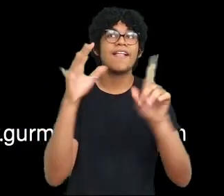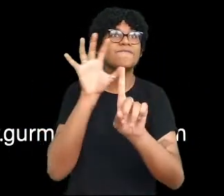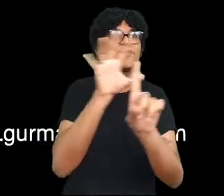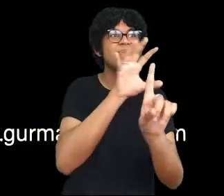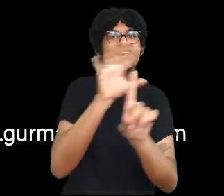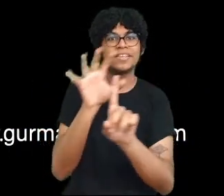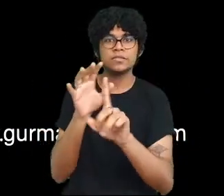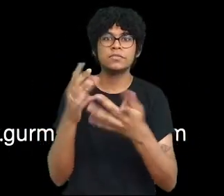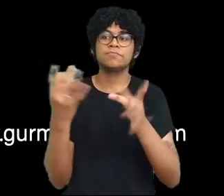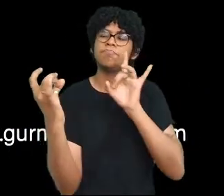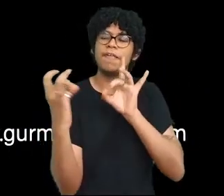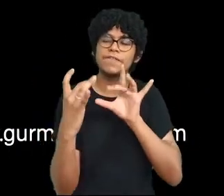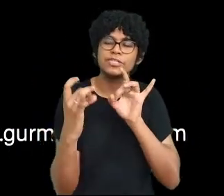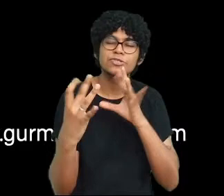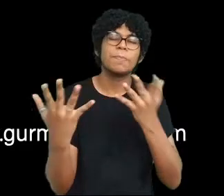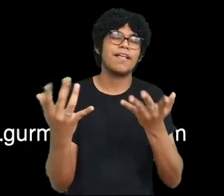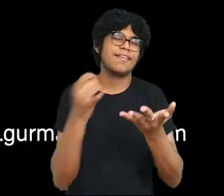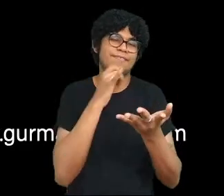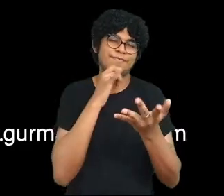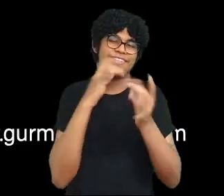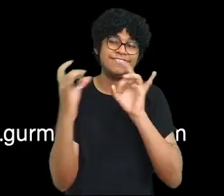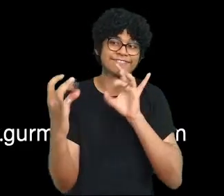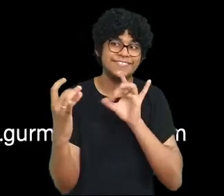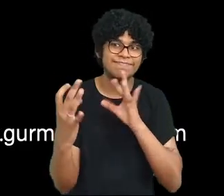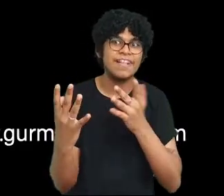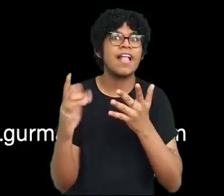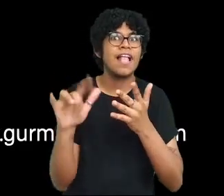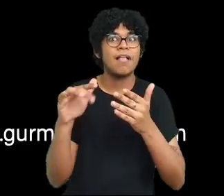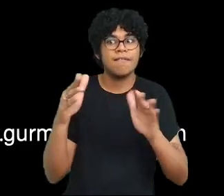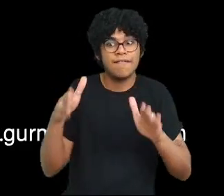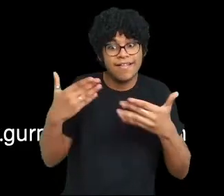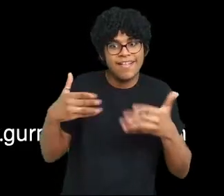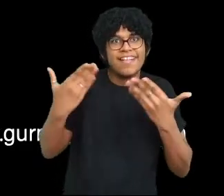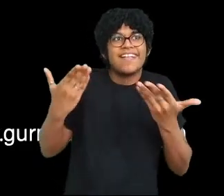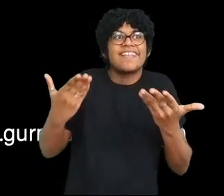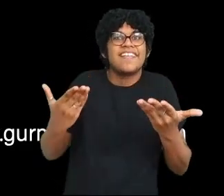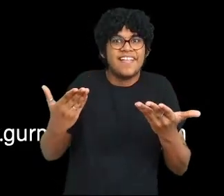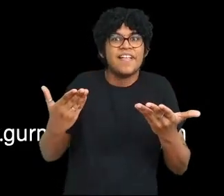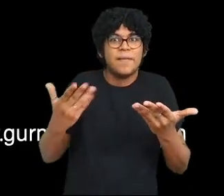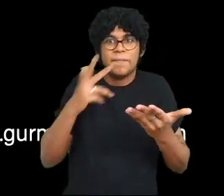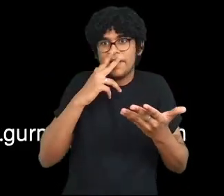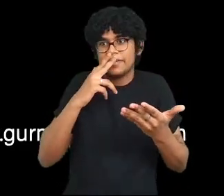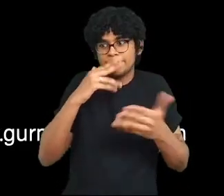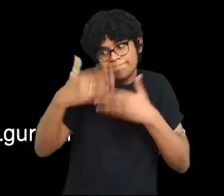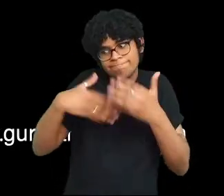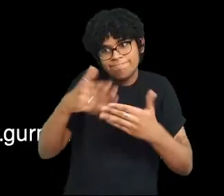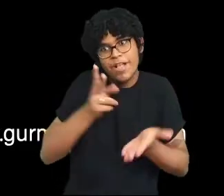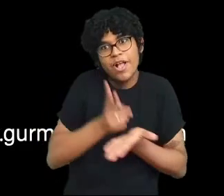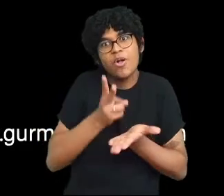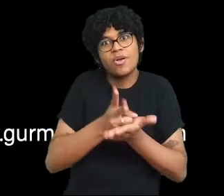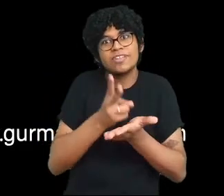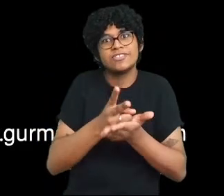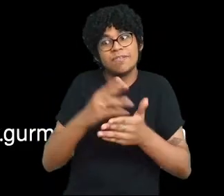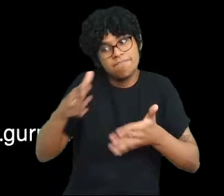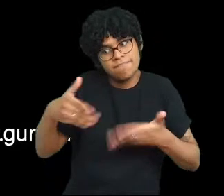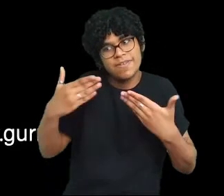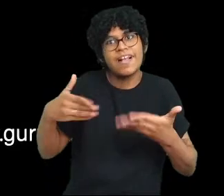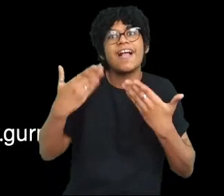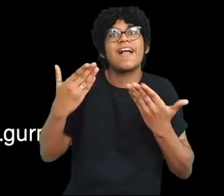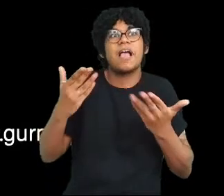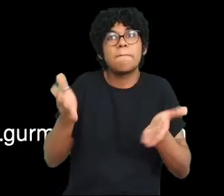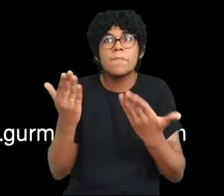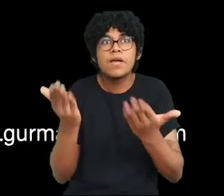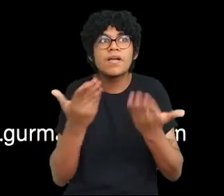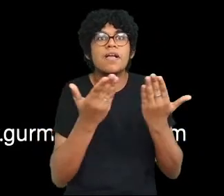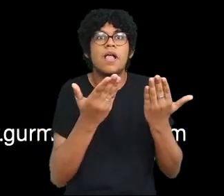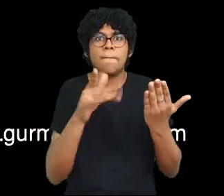It gives you a greater incentive or a greater motivation to go back and create more. One of the most popular